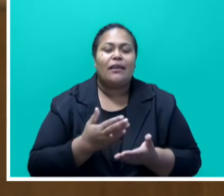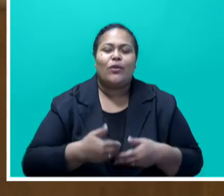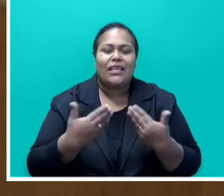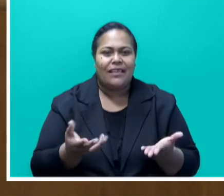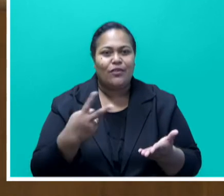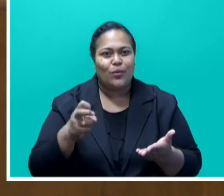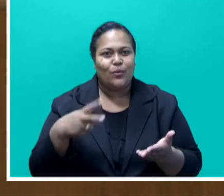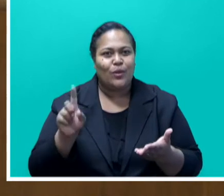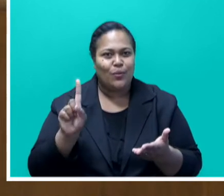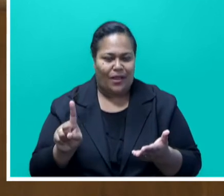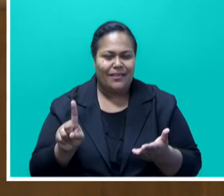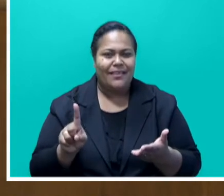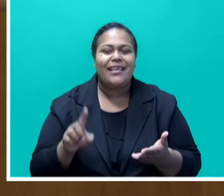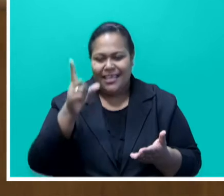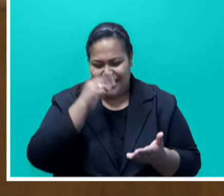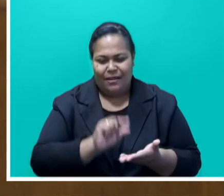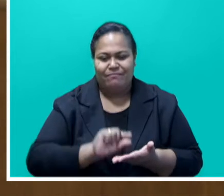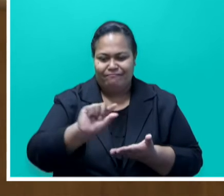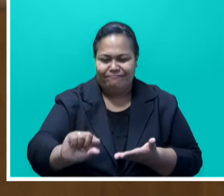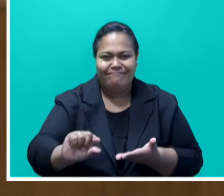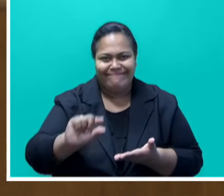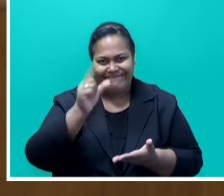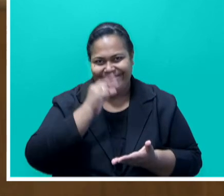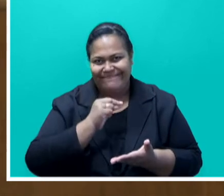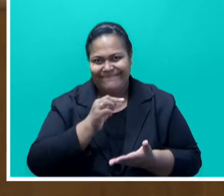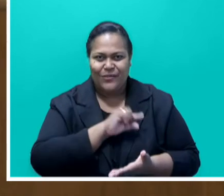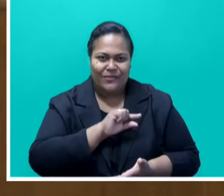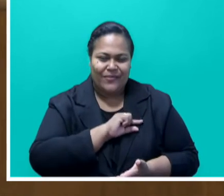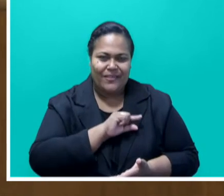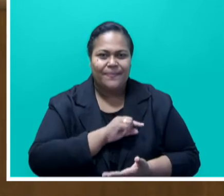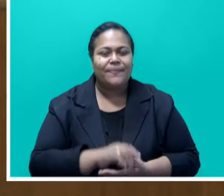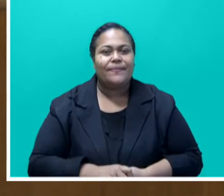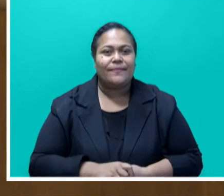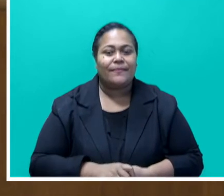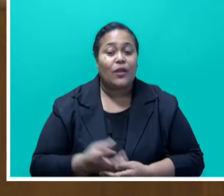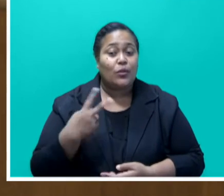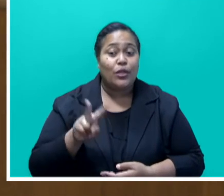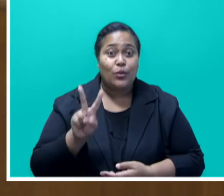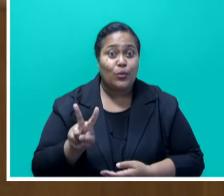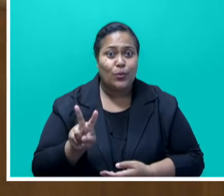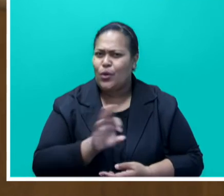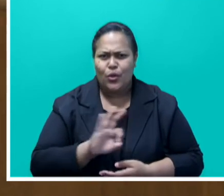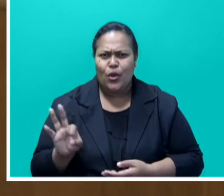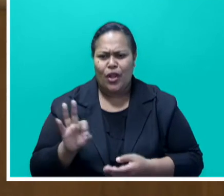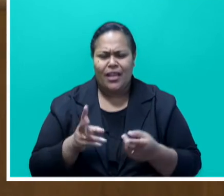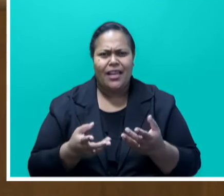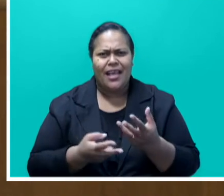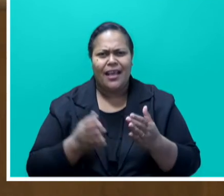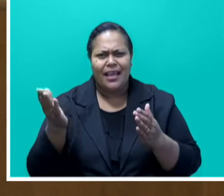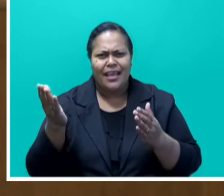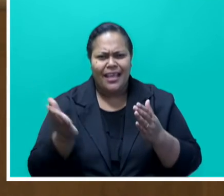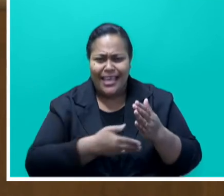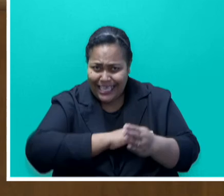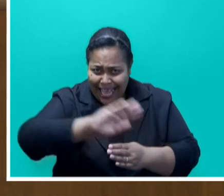under Seabull subsidy. For the 22 non-cane leases, Mr. Speaker, 18